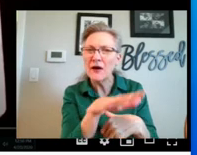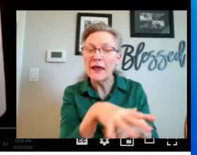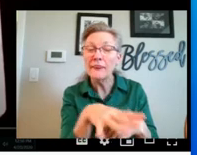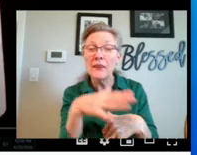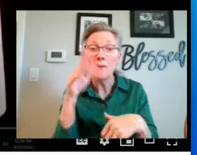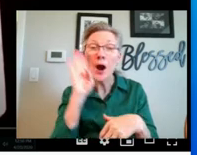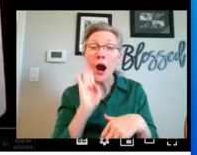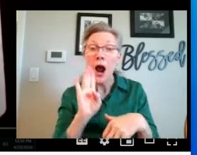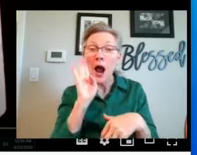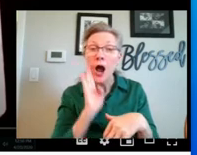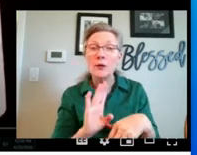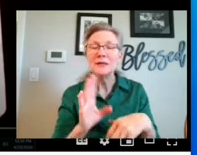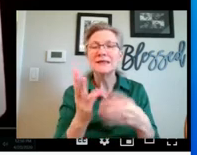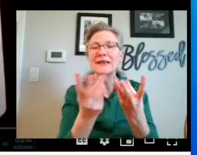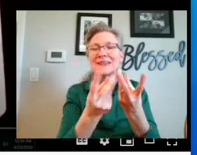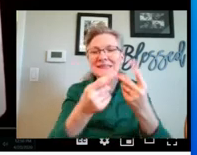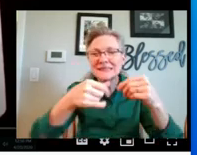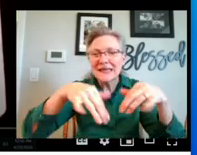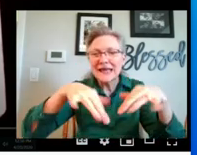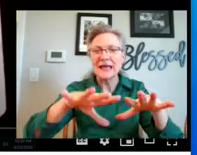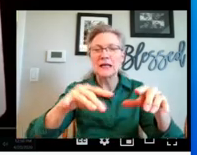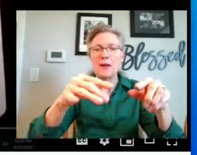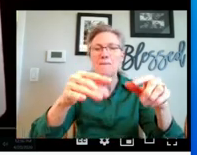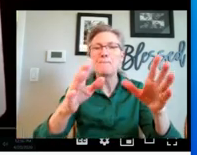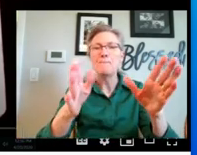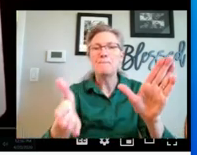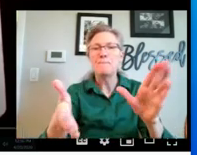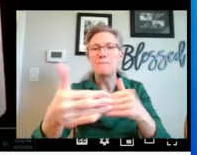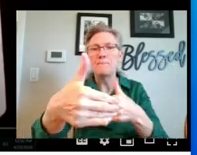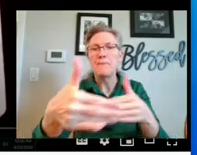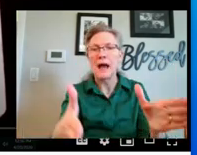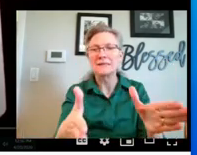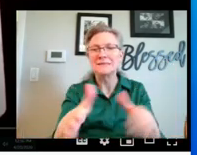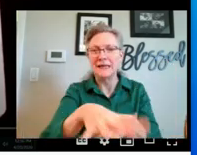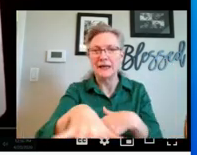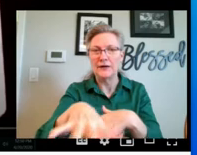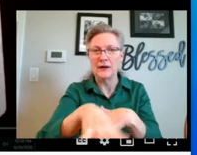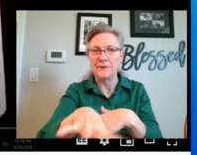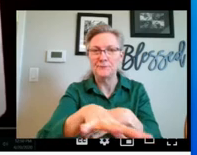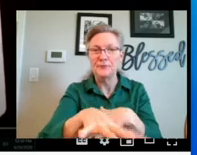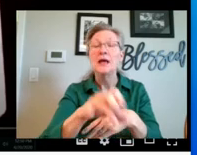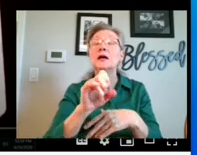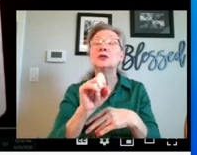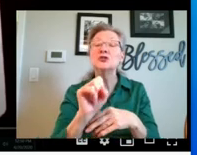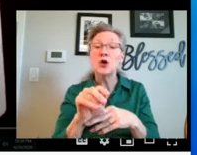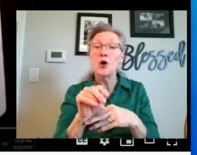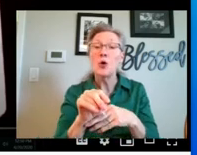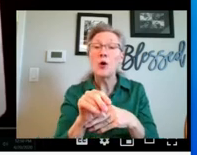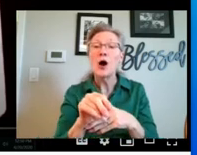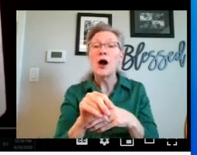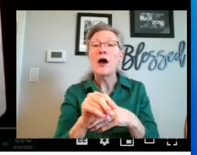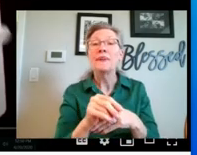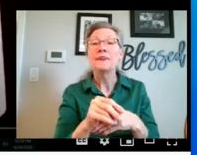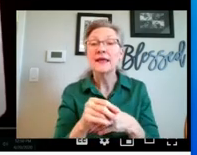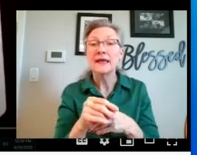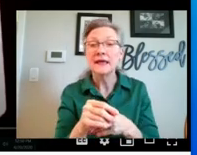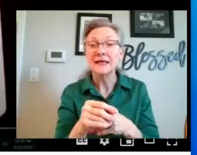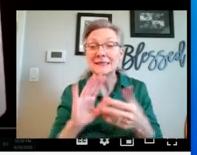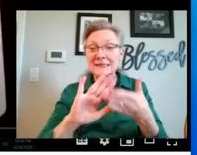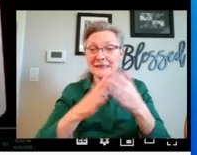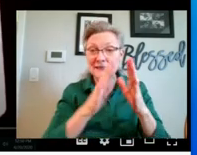works department, which you know all about from social studies, is laying grass on this playground. So they're replacing all of the grass on the playground. It's going